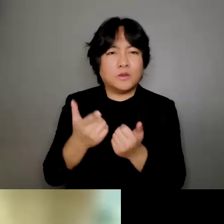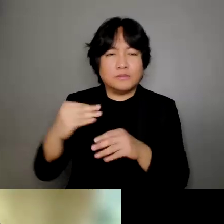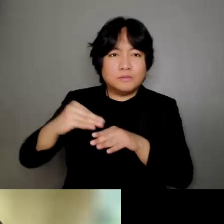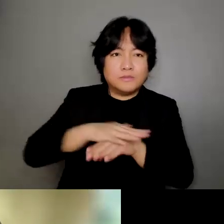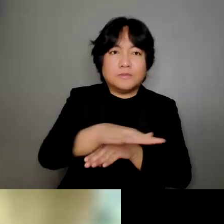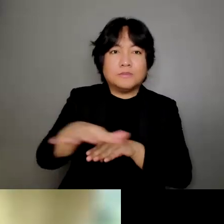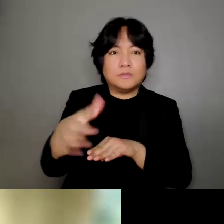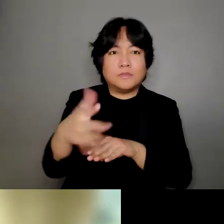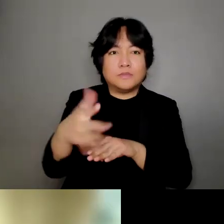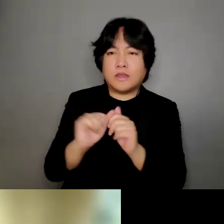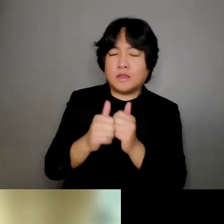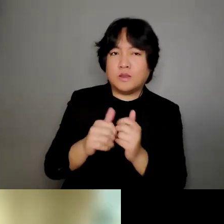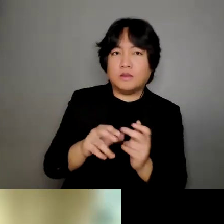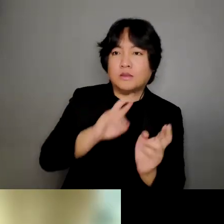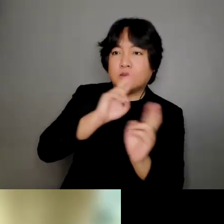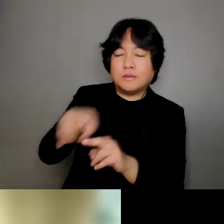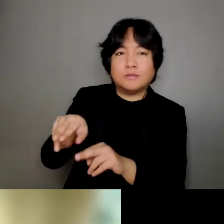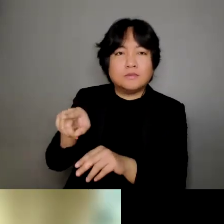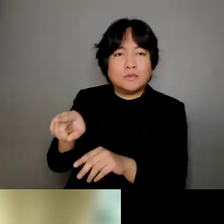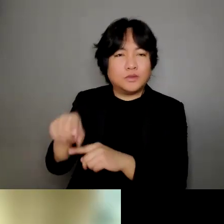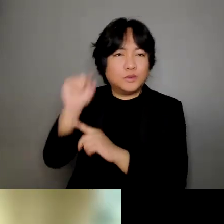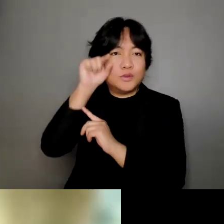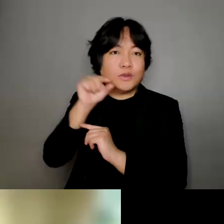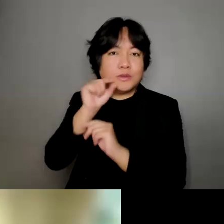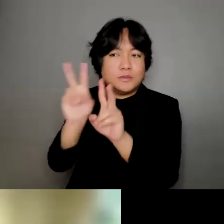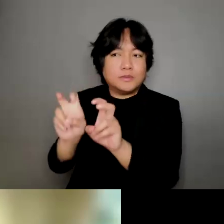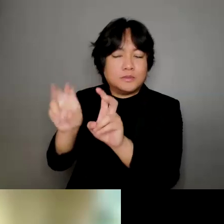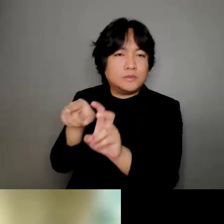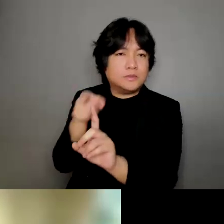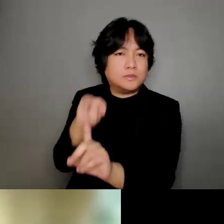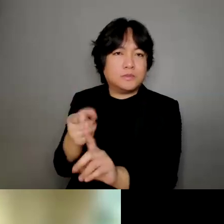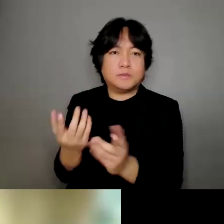no, how they respond to gender issues in particular?